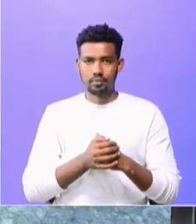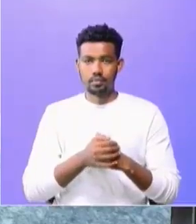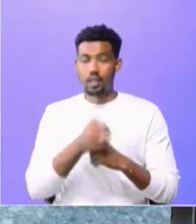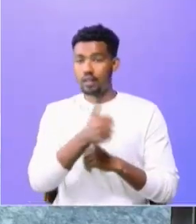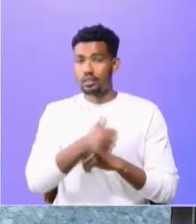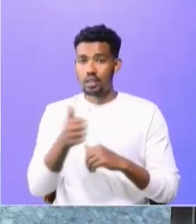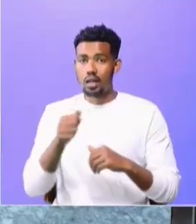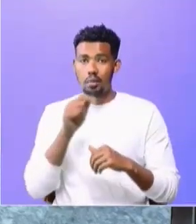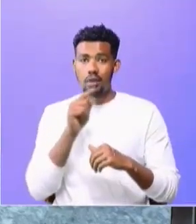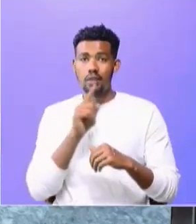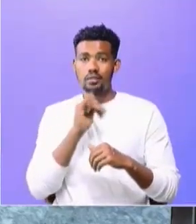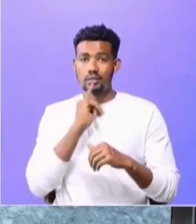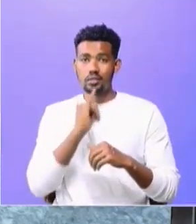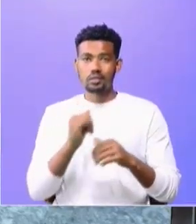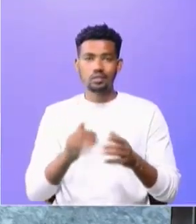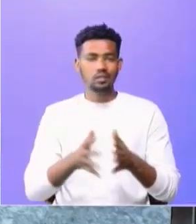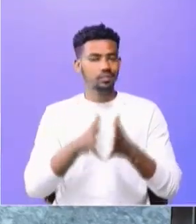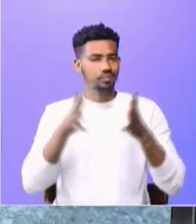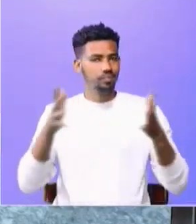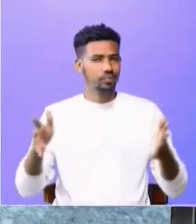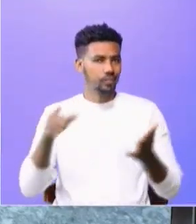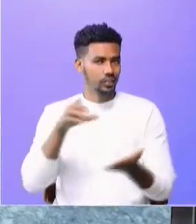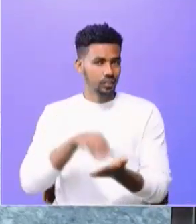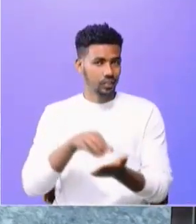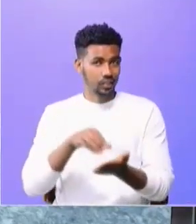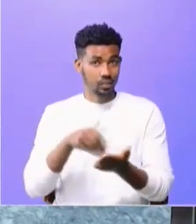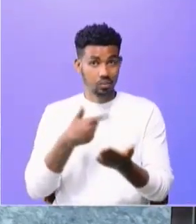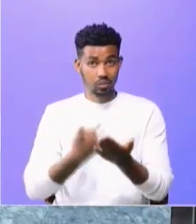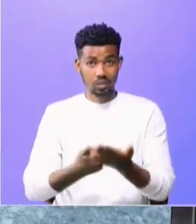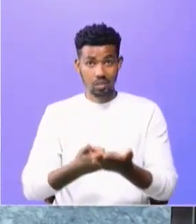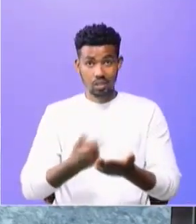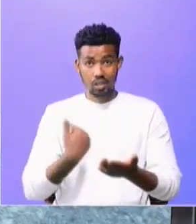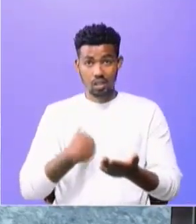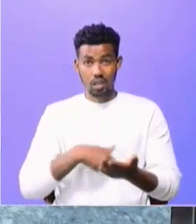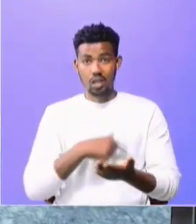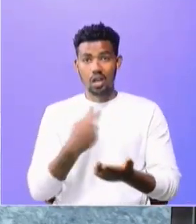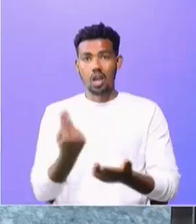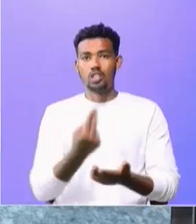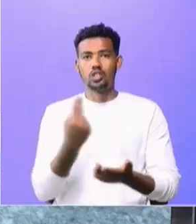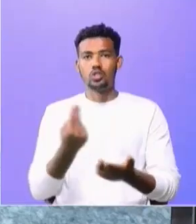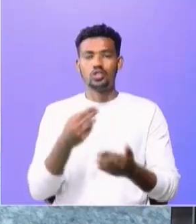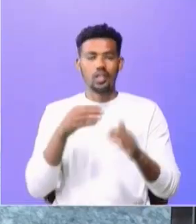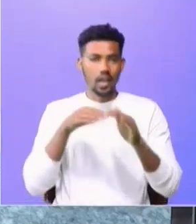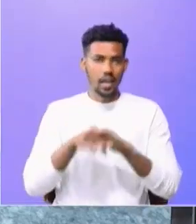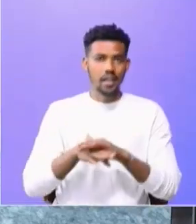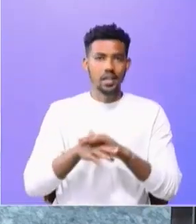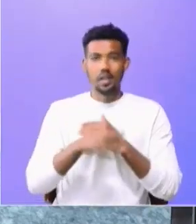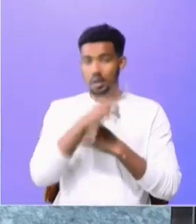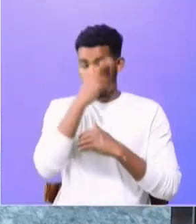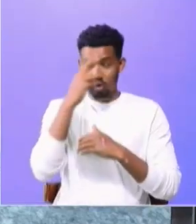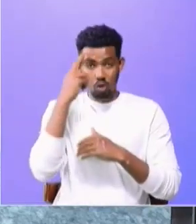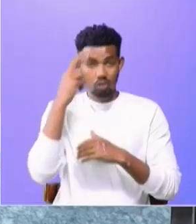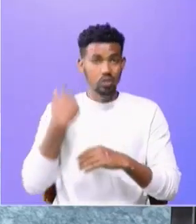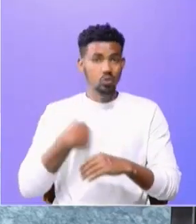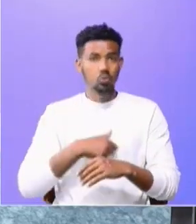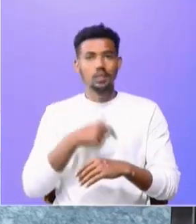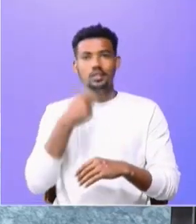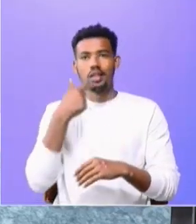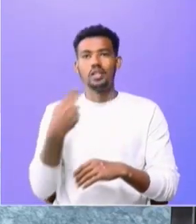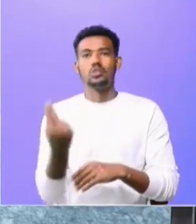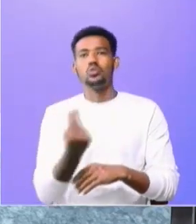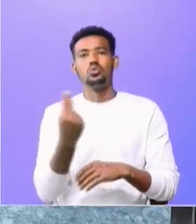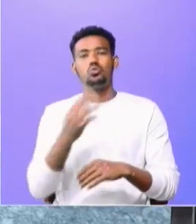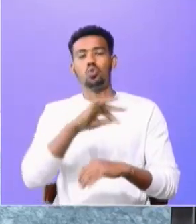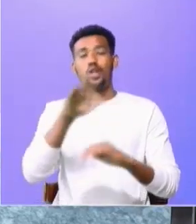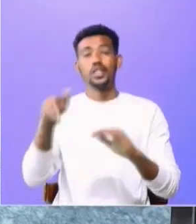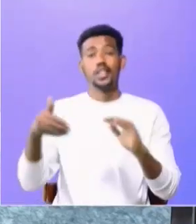Addis Ababa is a big city, so we can use in because we said we can use in for